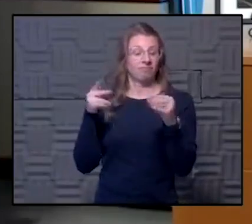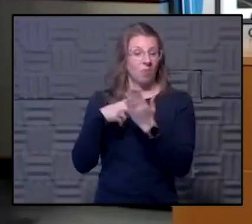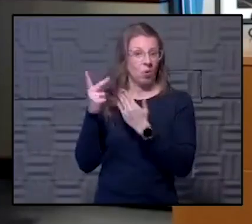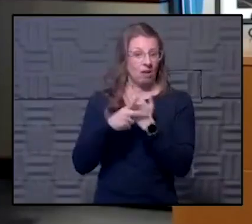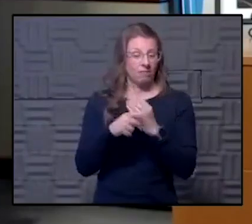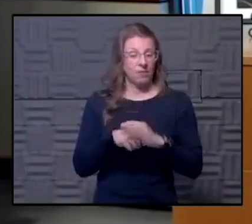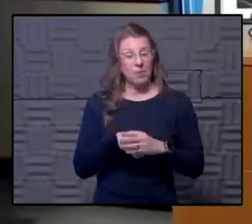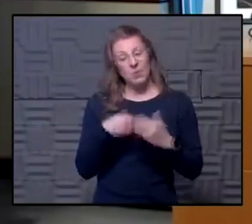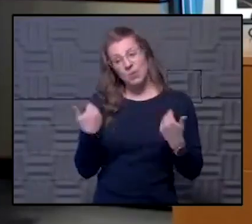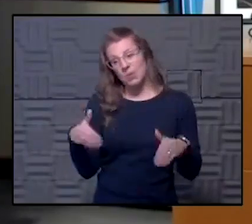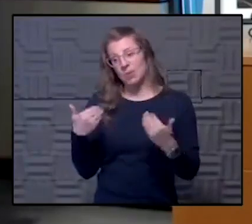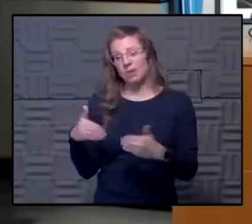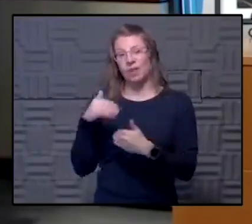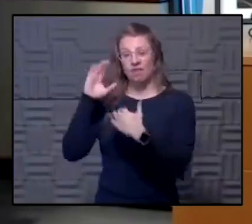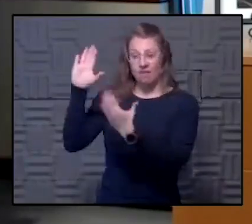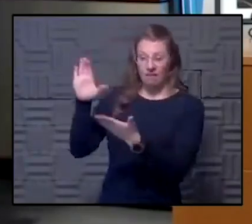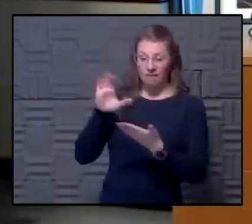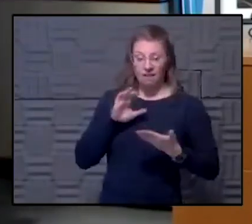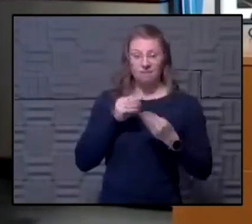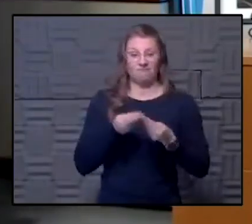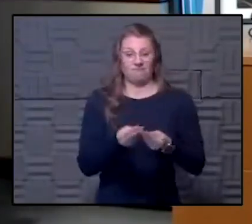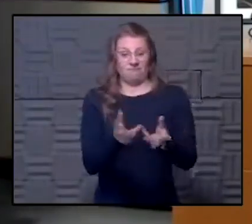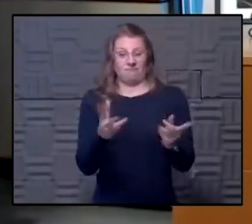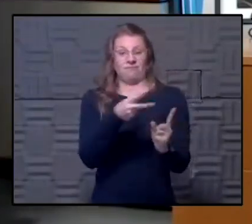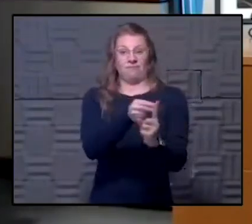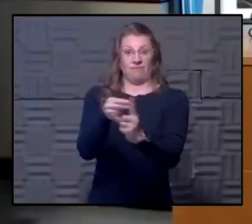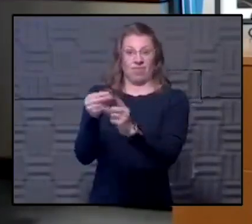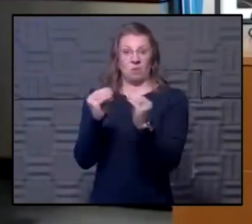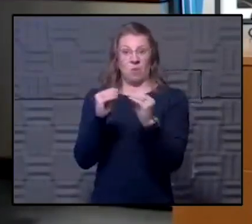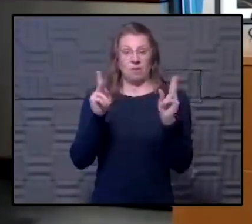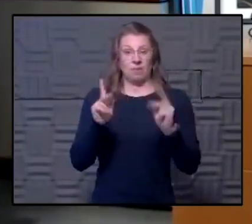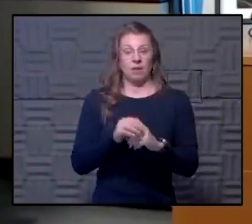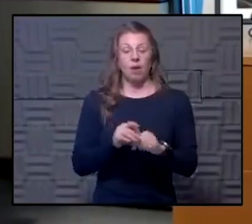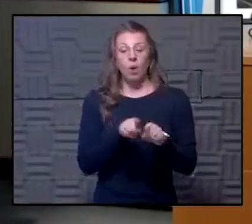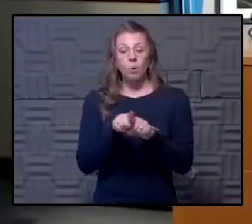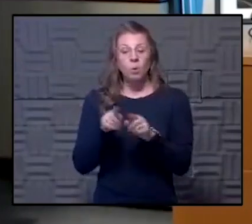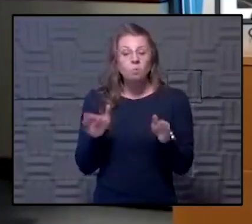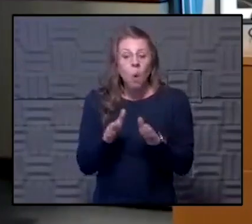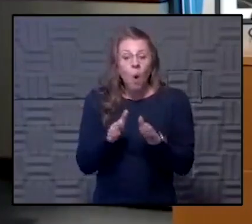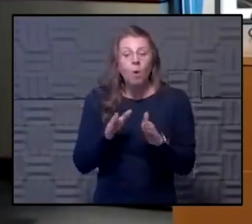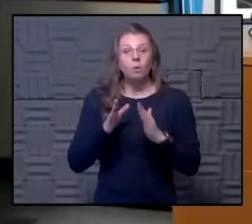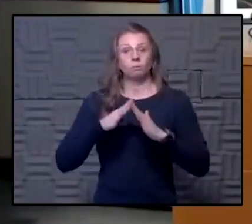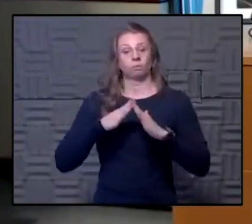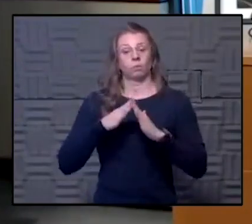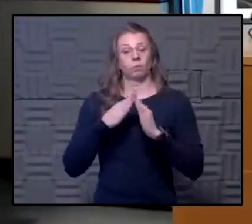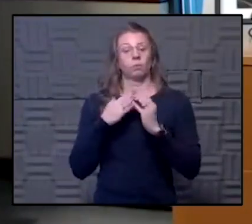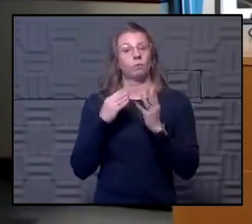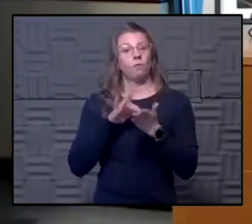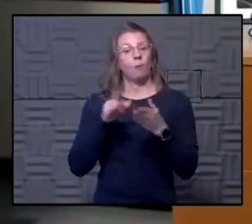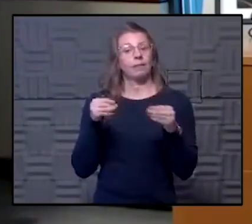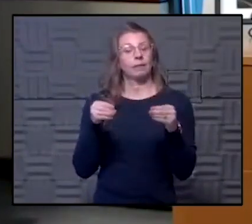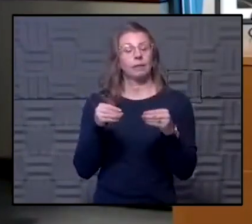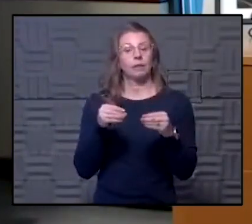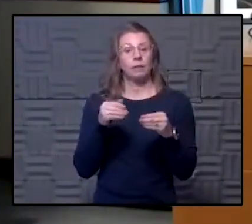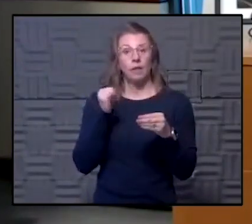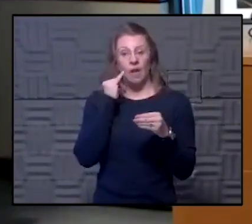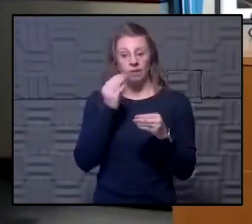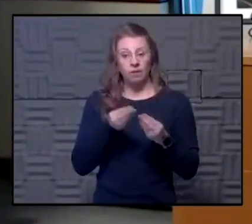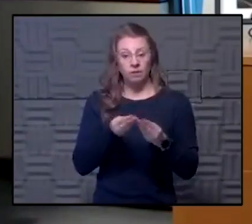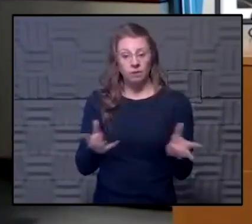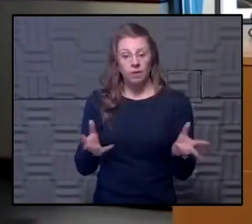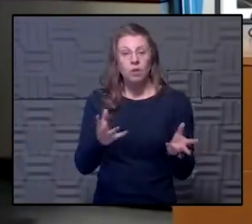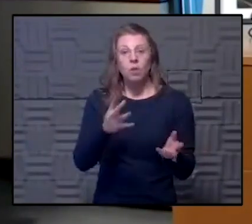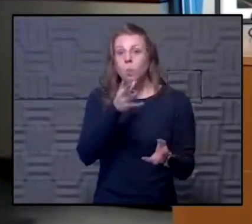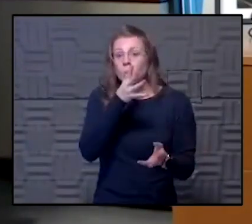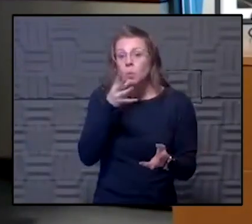bringing more to us because that also, especially with the small community pharmacies, has a real advantage is that gets into rural